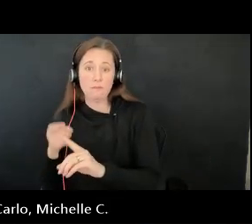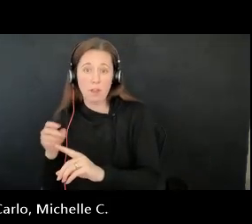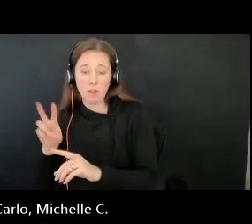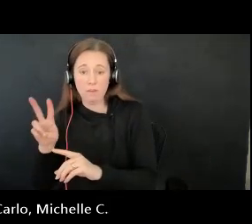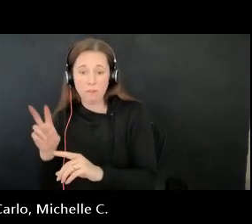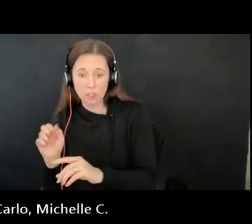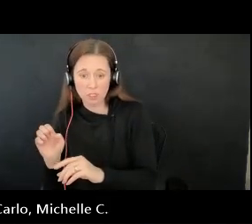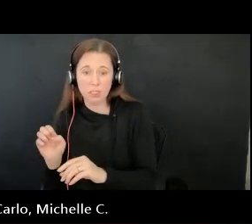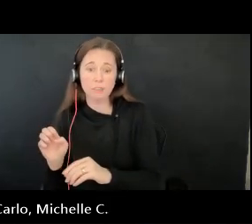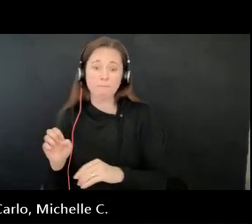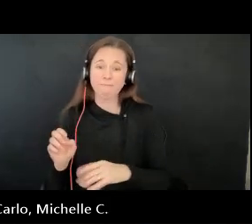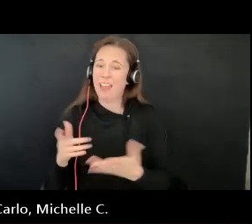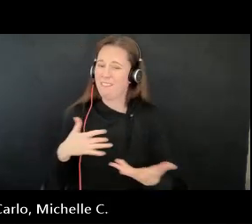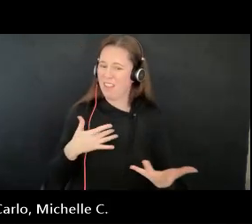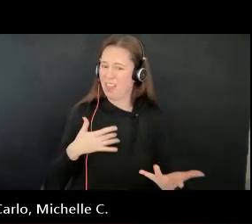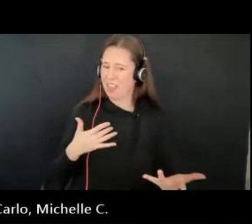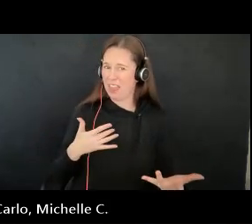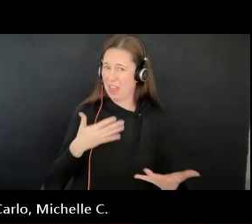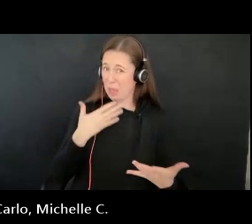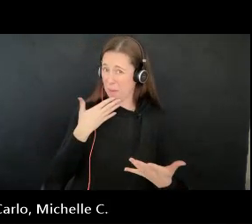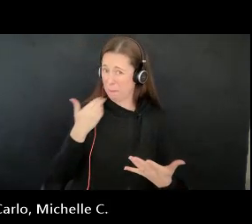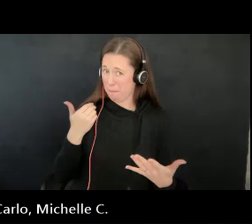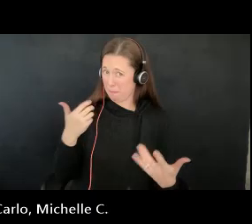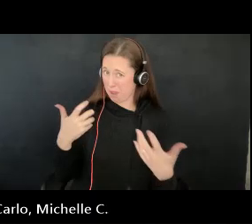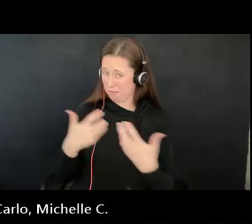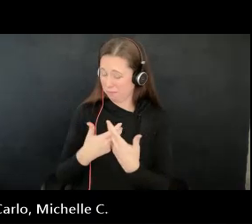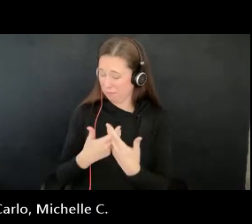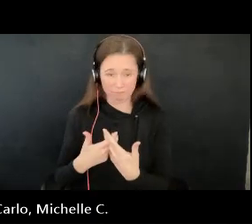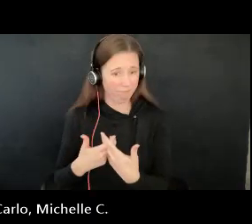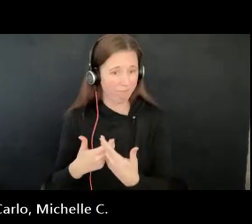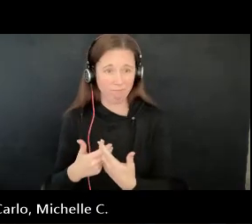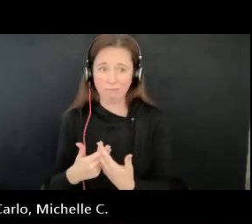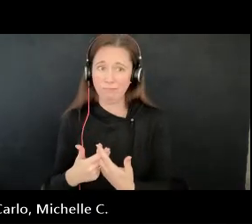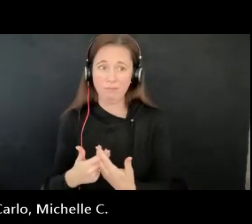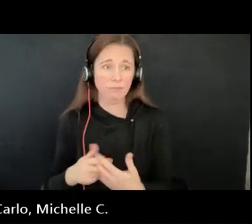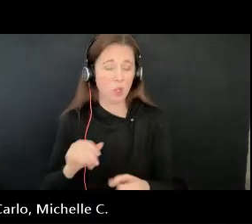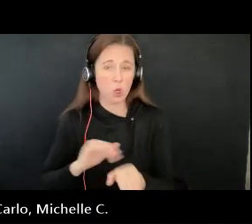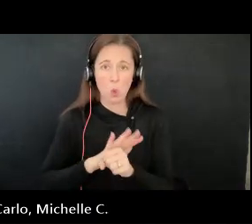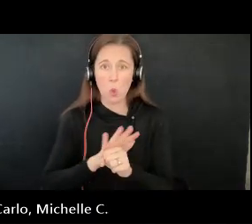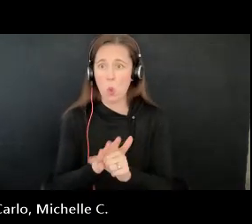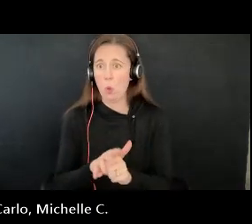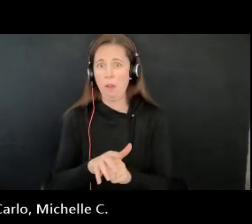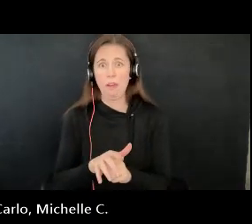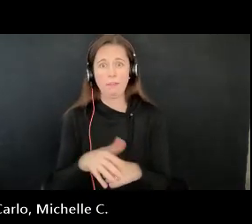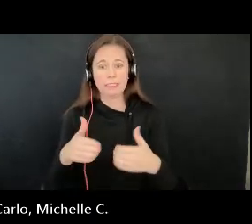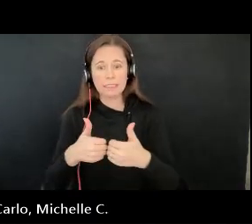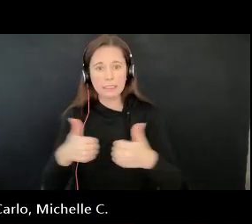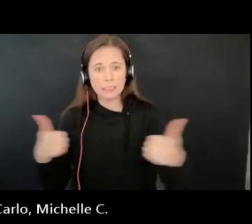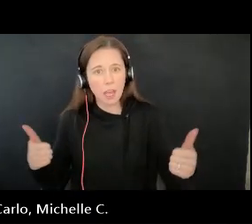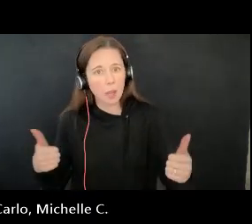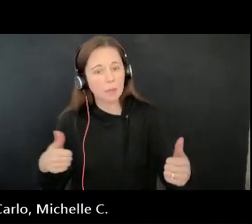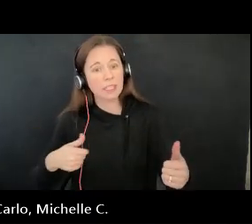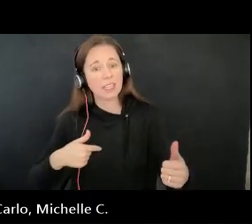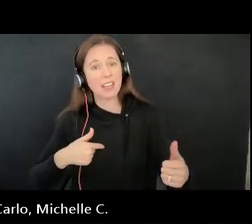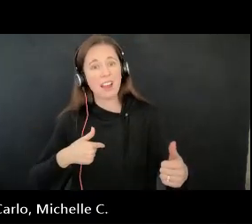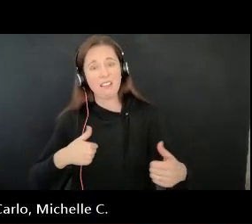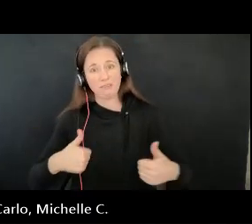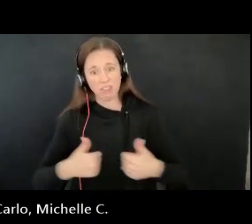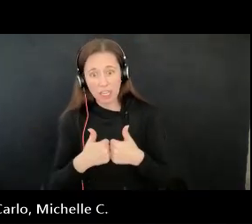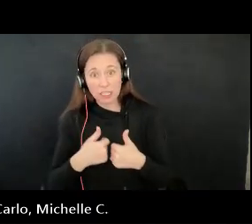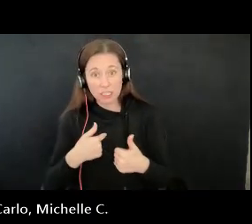that it was not the right fit for me, and COVID made it especially challenging. I also got COVID and got quite